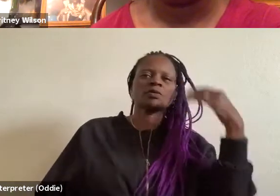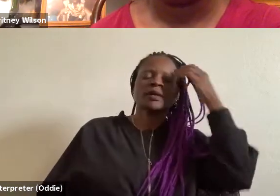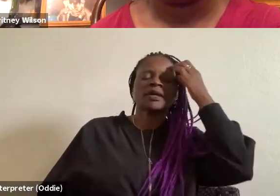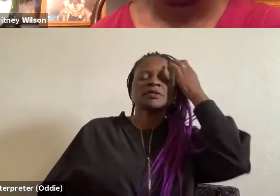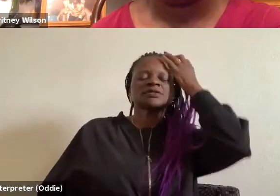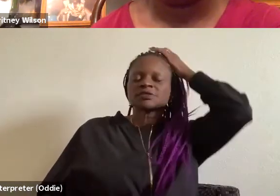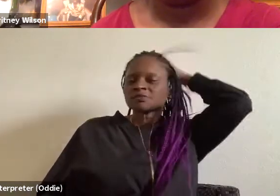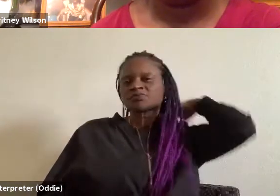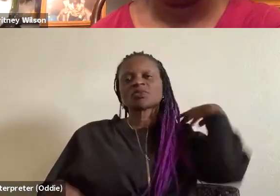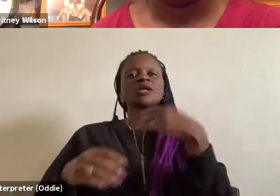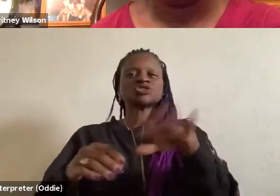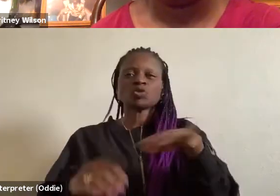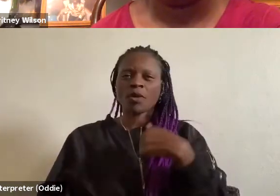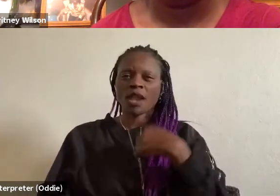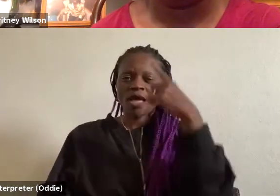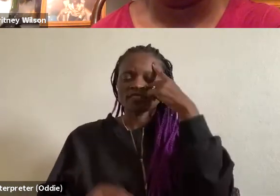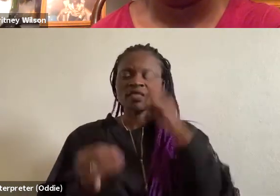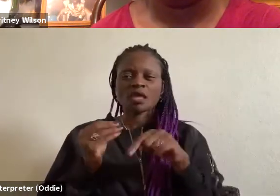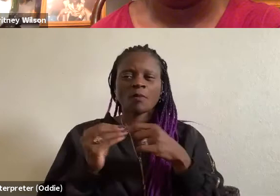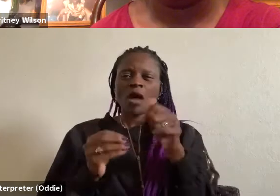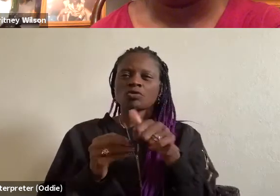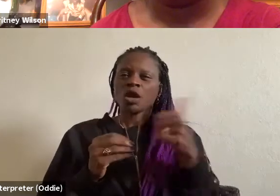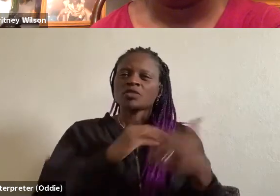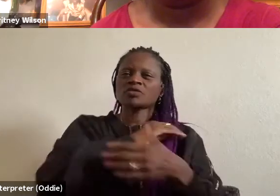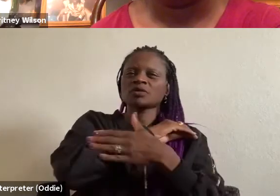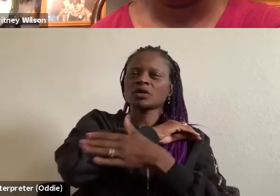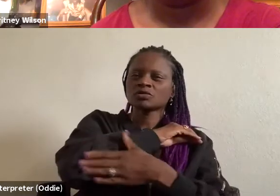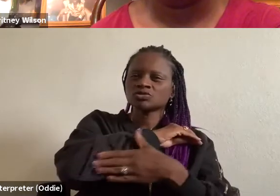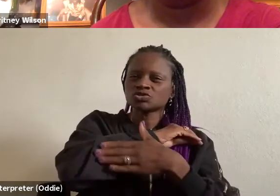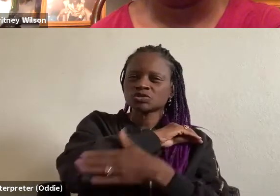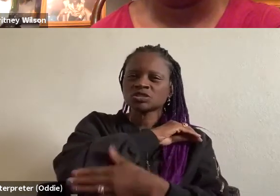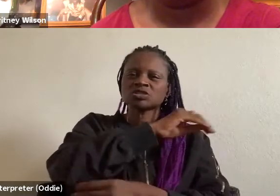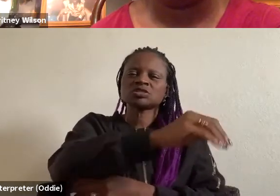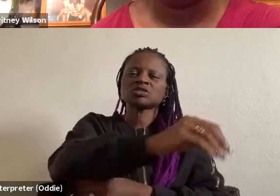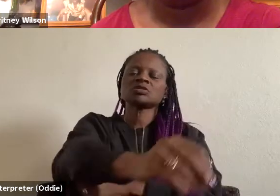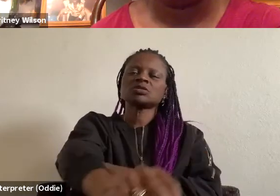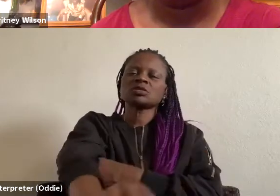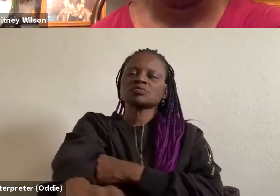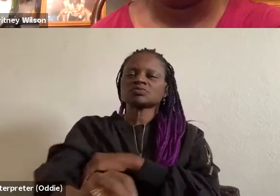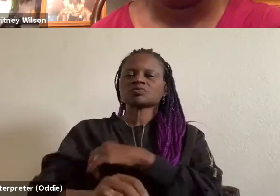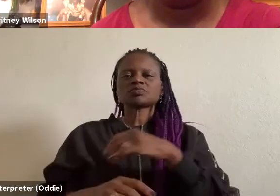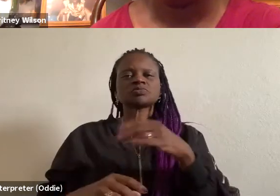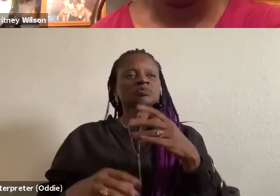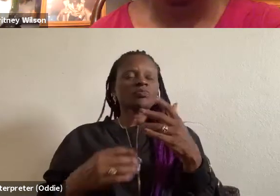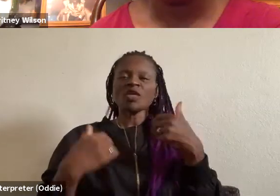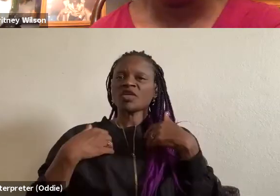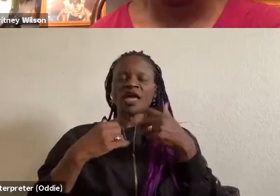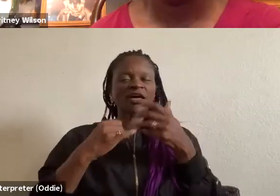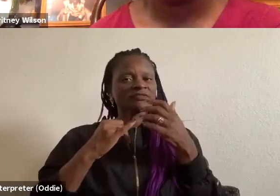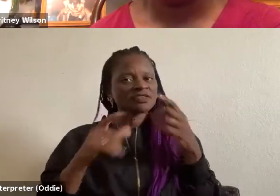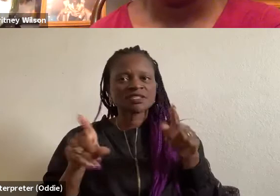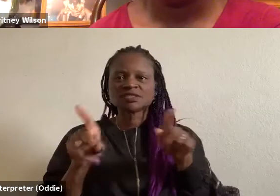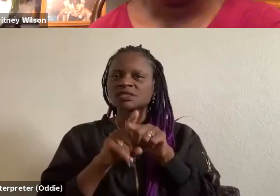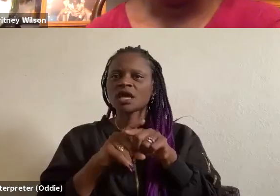and how they too, particularly our fam in the diaspora, are saying the same thing that we are here. Mm-hmm. And